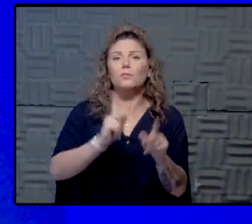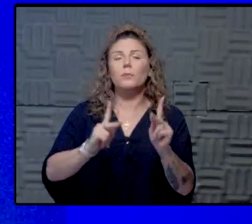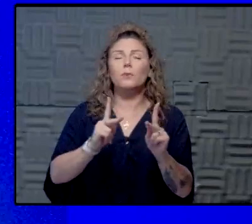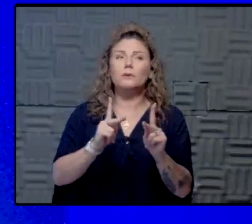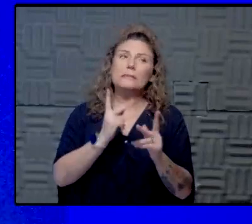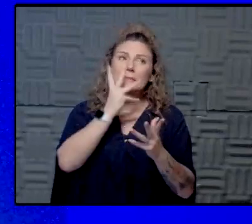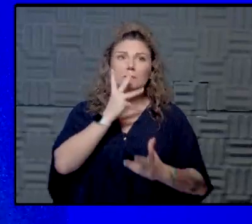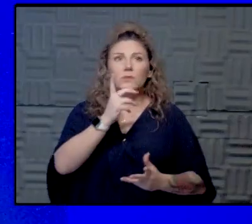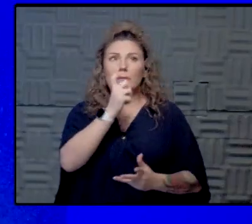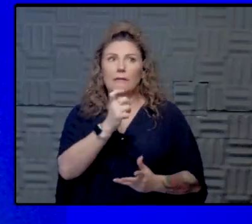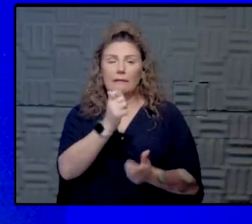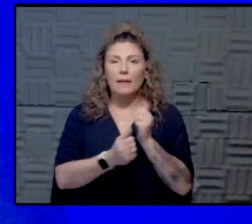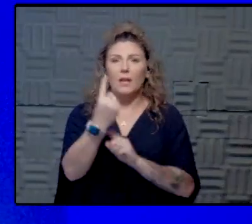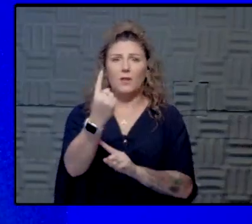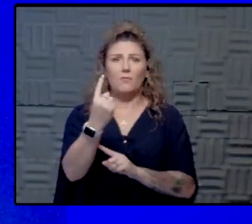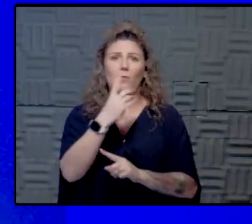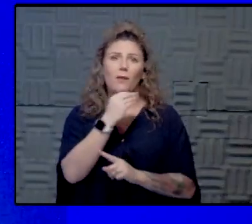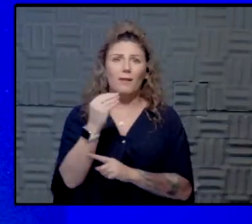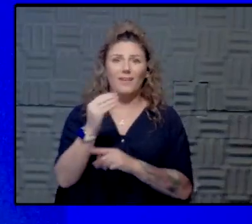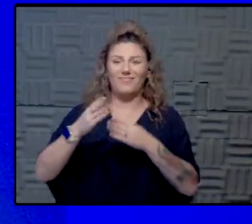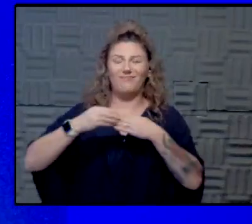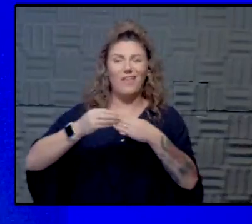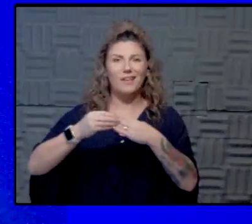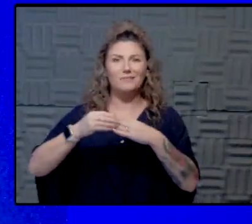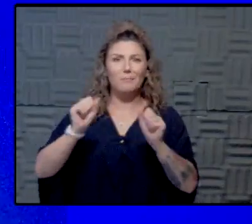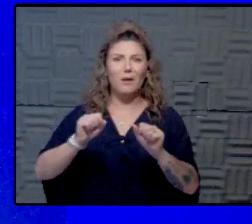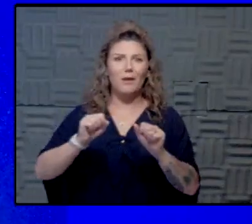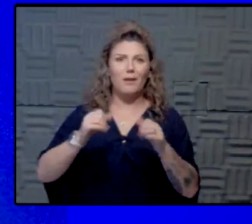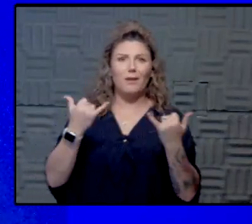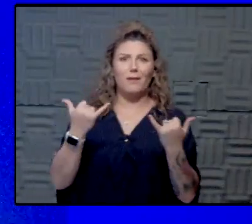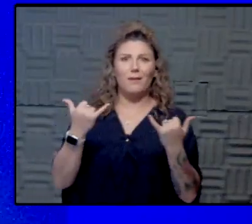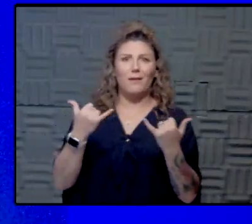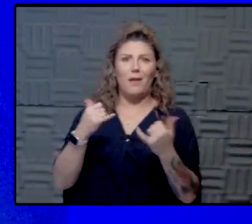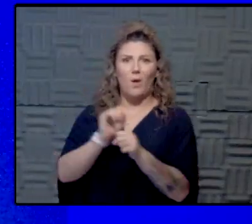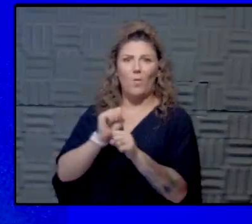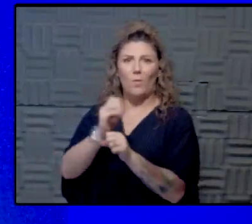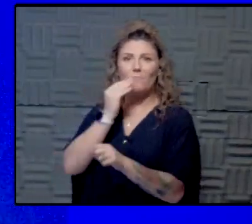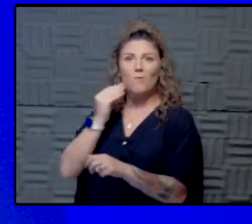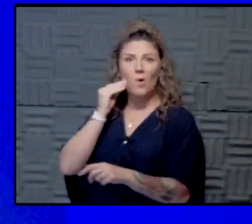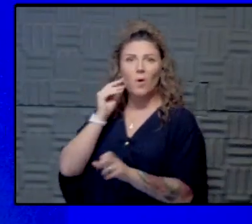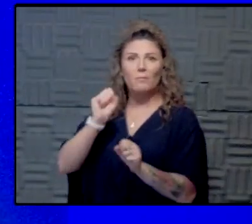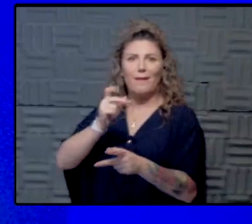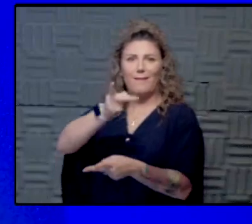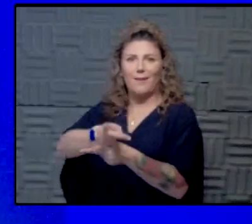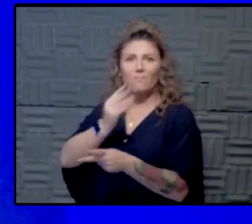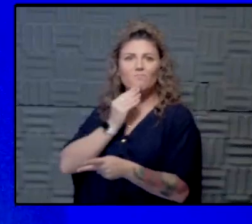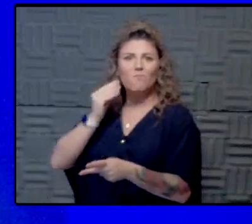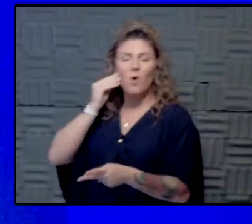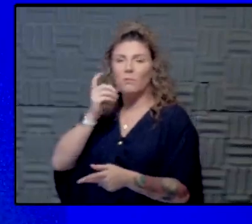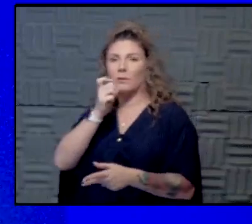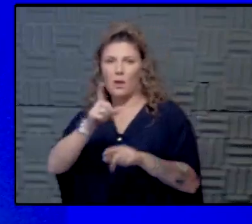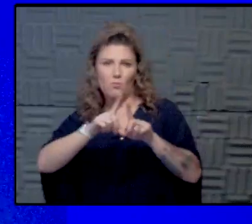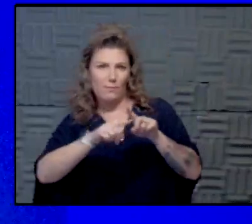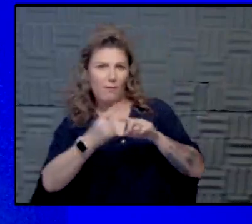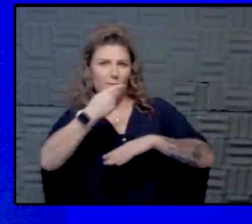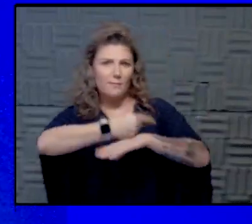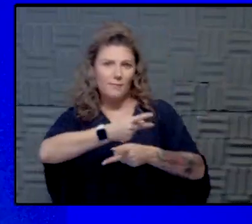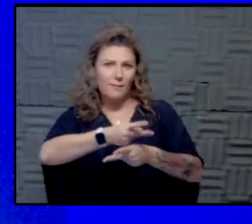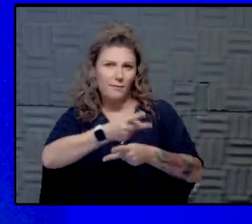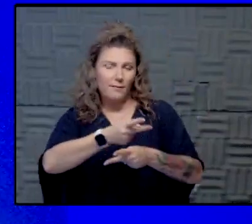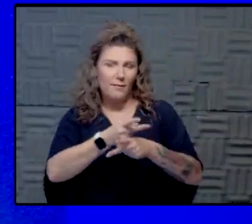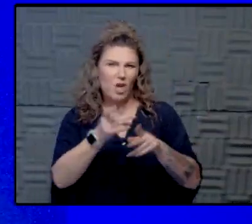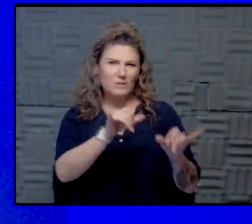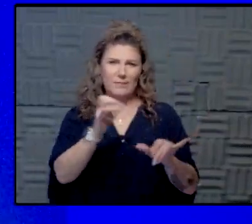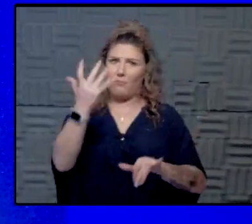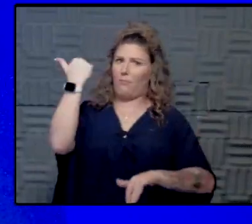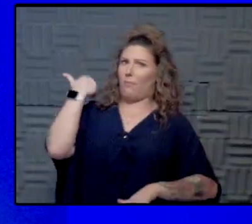unfortunately not everybody, have flexibility to work from home. They've also been able to keep their kids at home and not have to rely maybe on daycare quite as much. But as